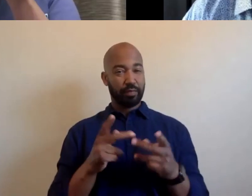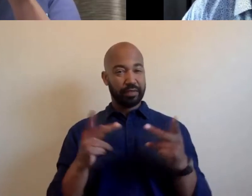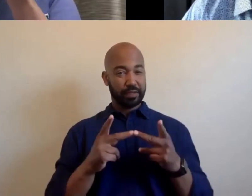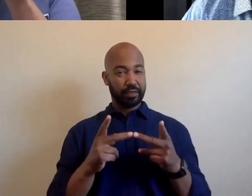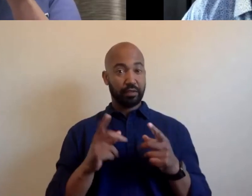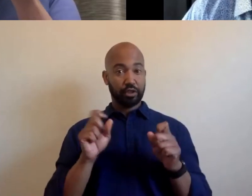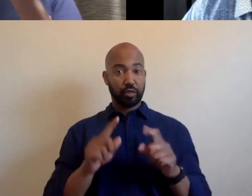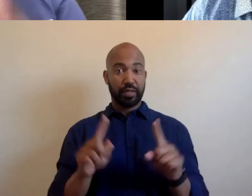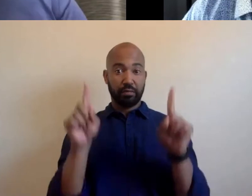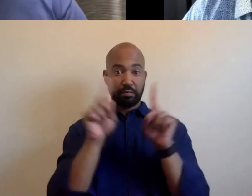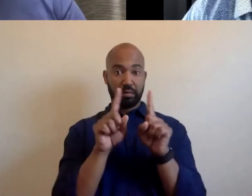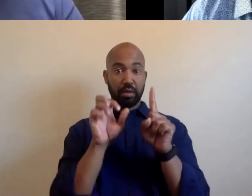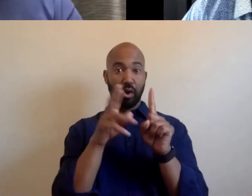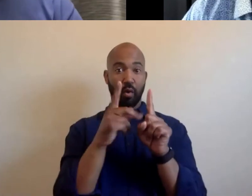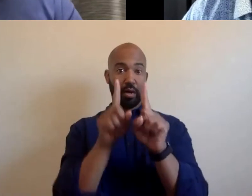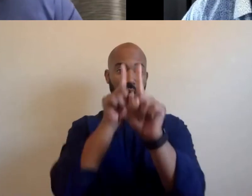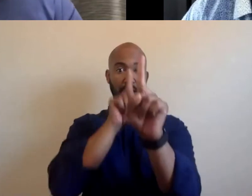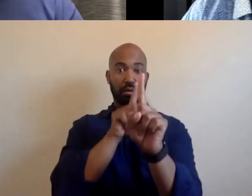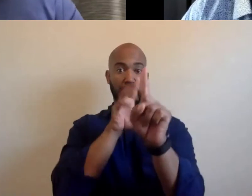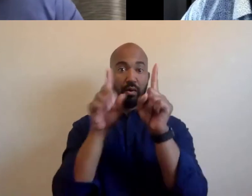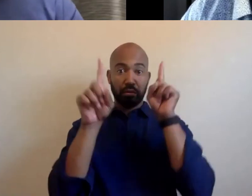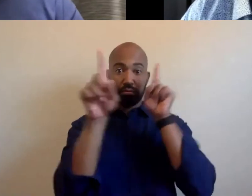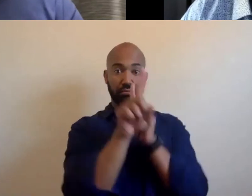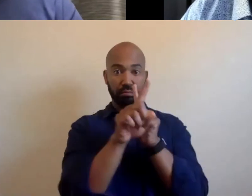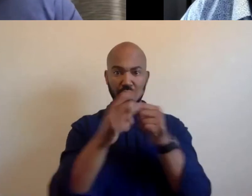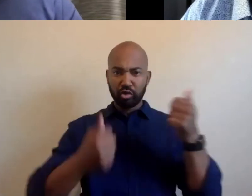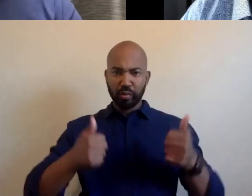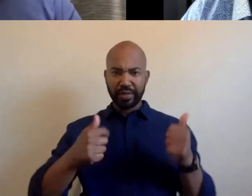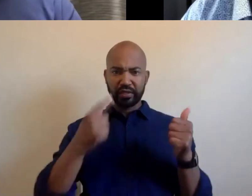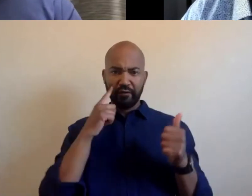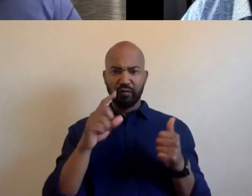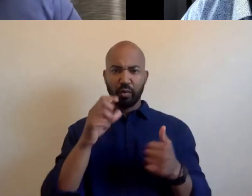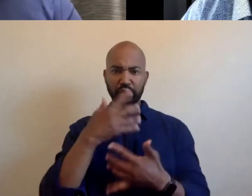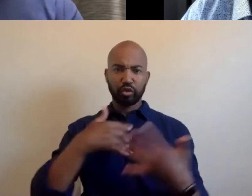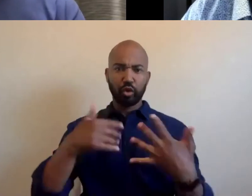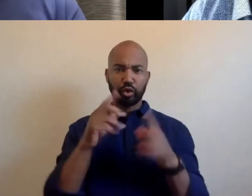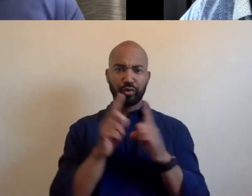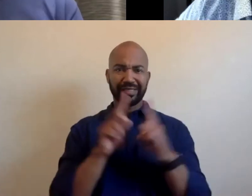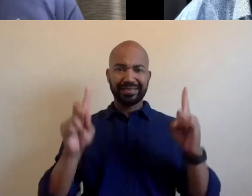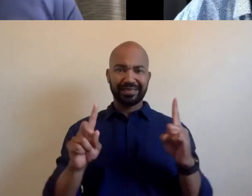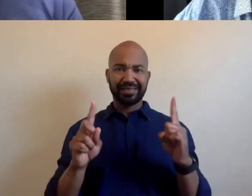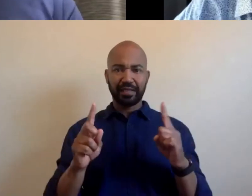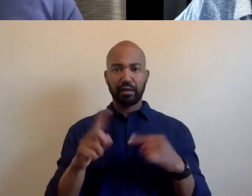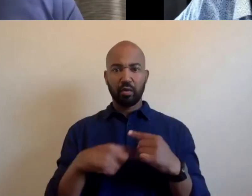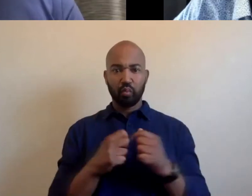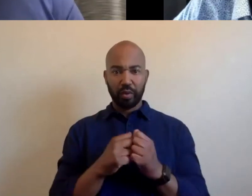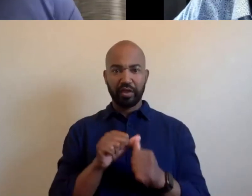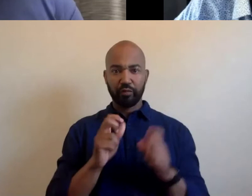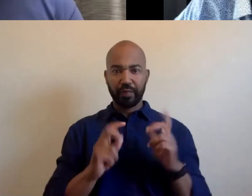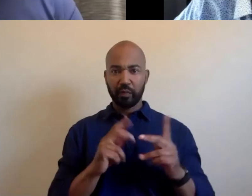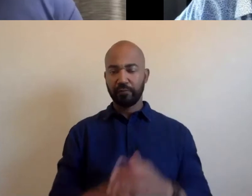front or behind? That's such a great question. So I was actually thinking about this morning as I was jogging.